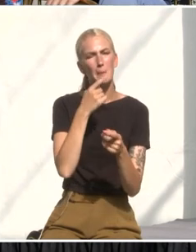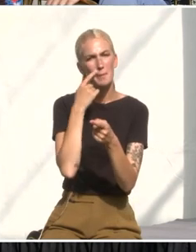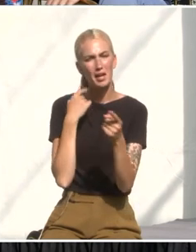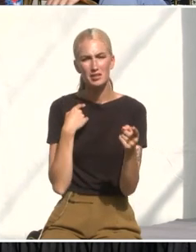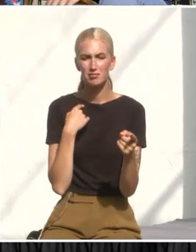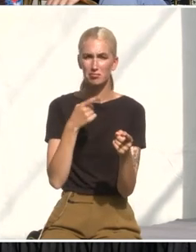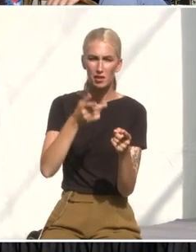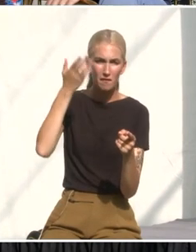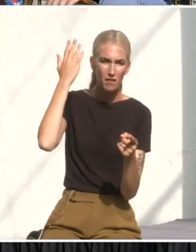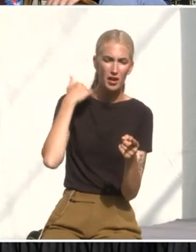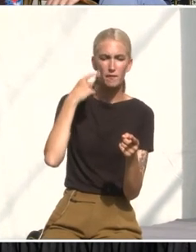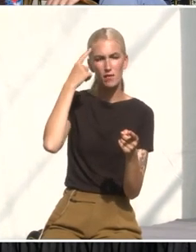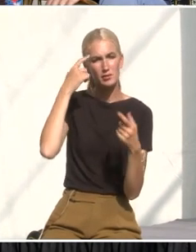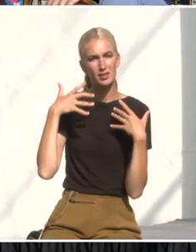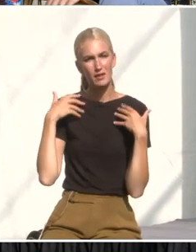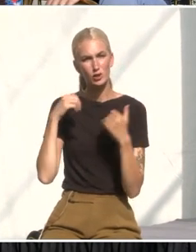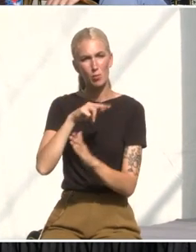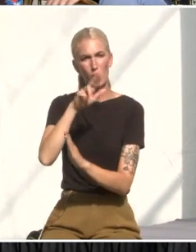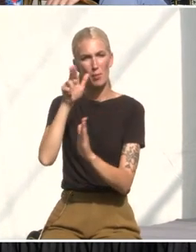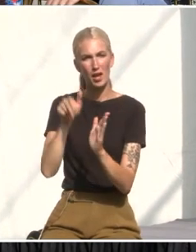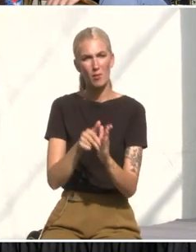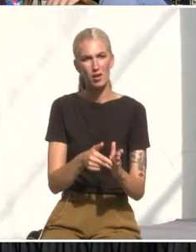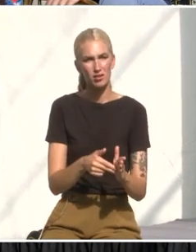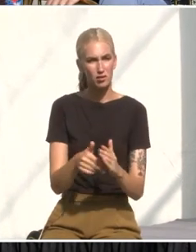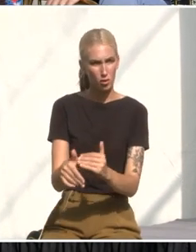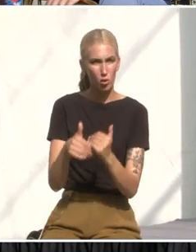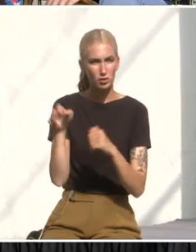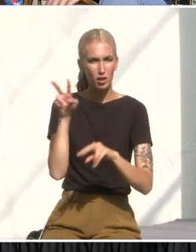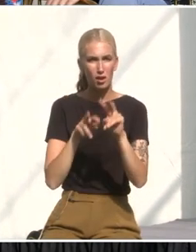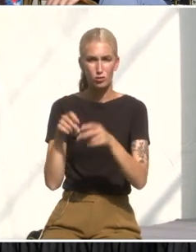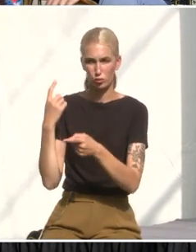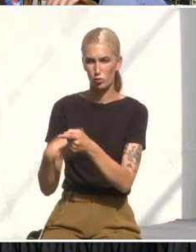help for mental health issues? And